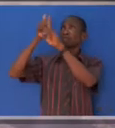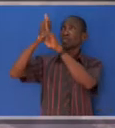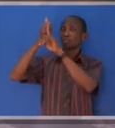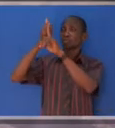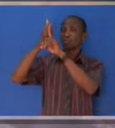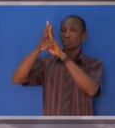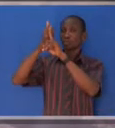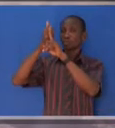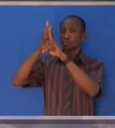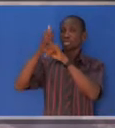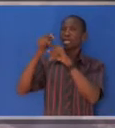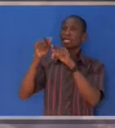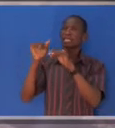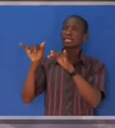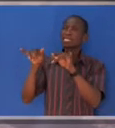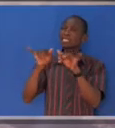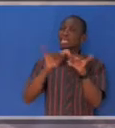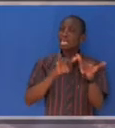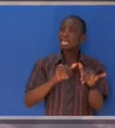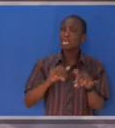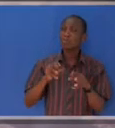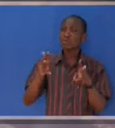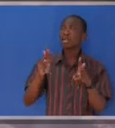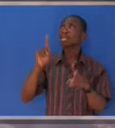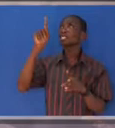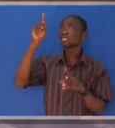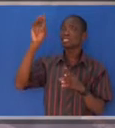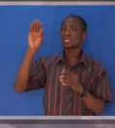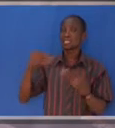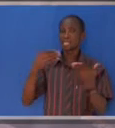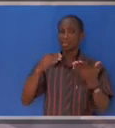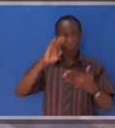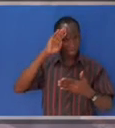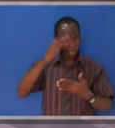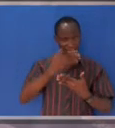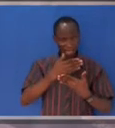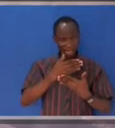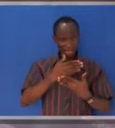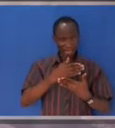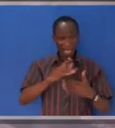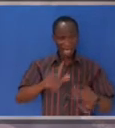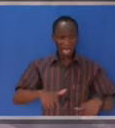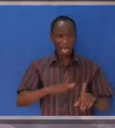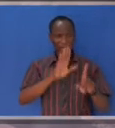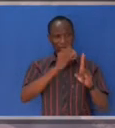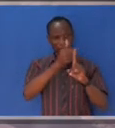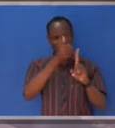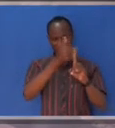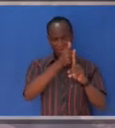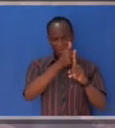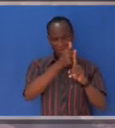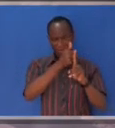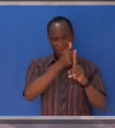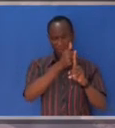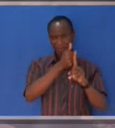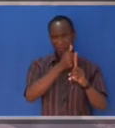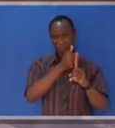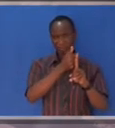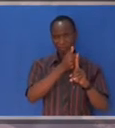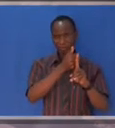so he has granted the Son to have life in himself.